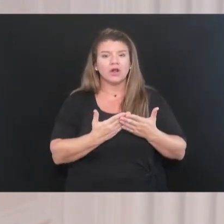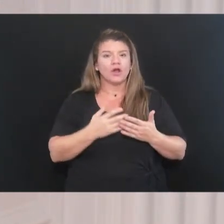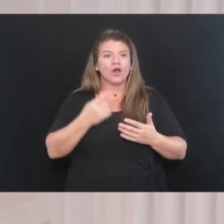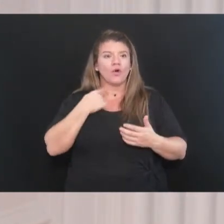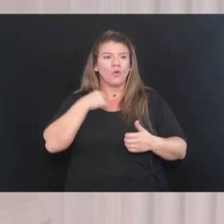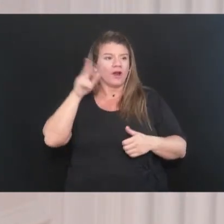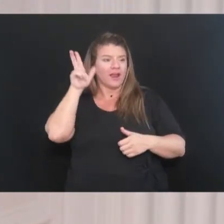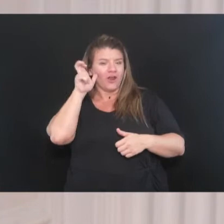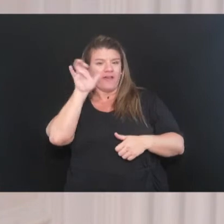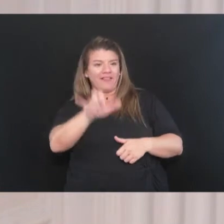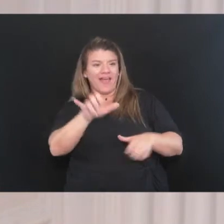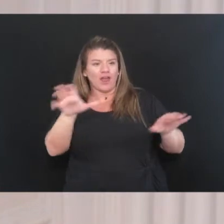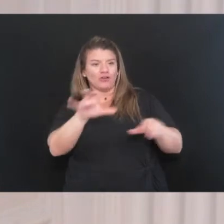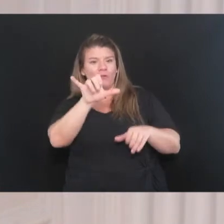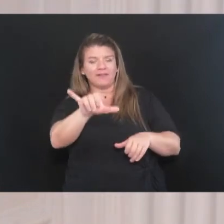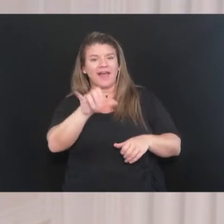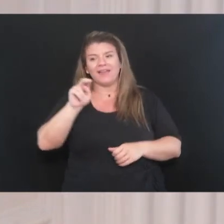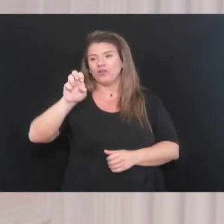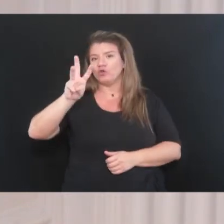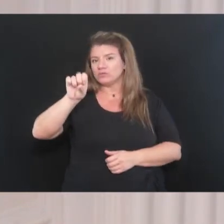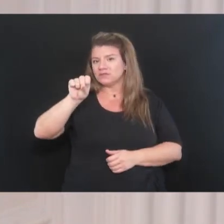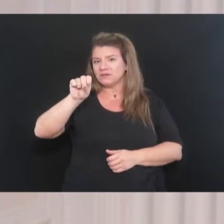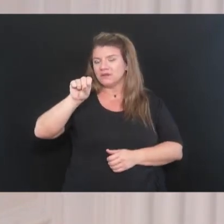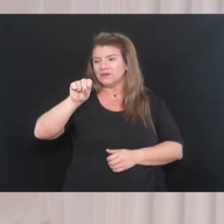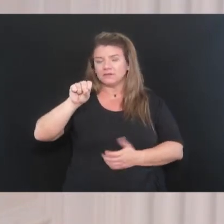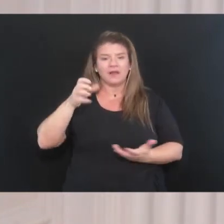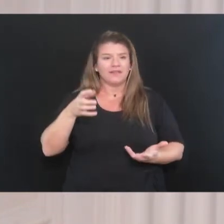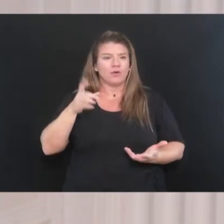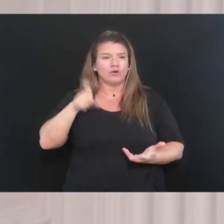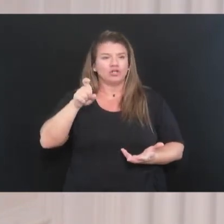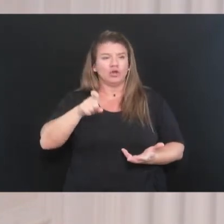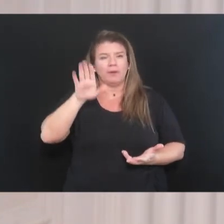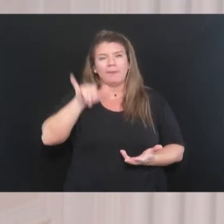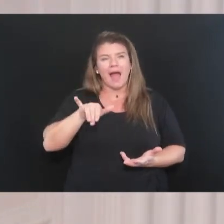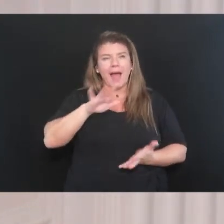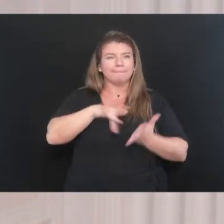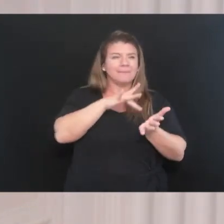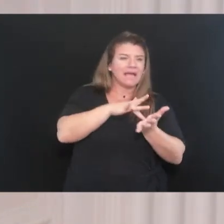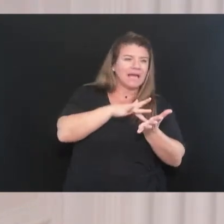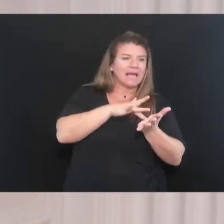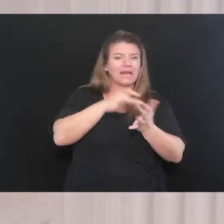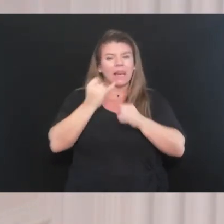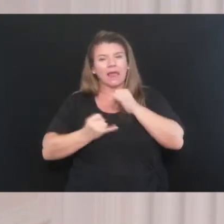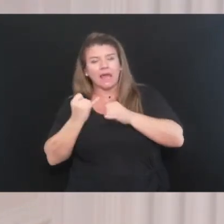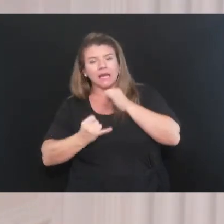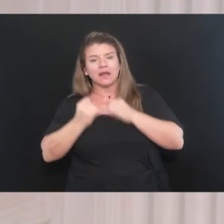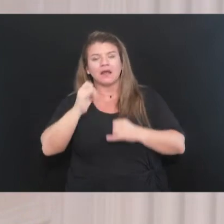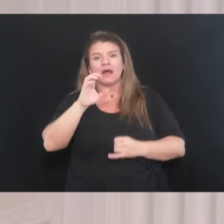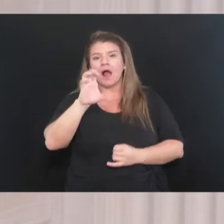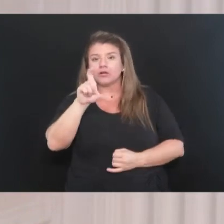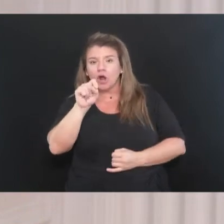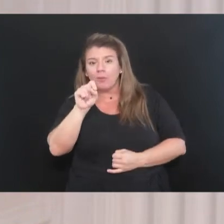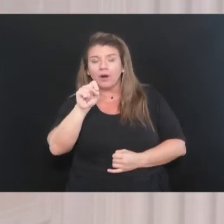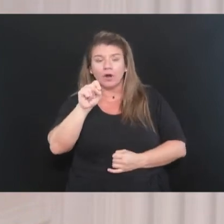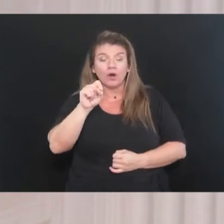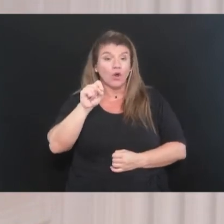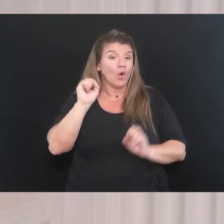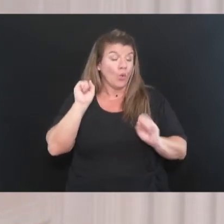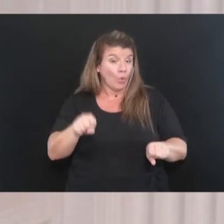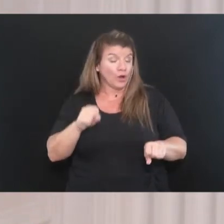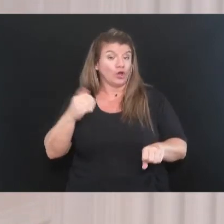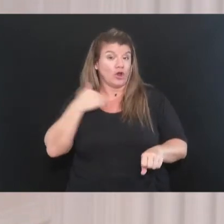the news, then by mid to late October, we may well have